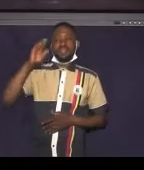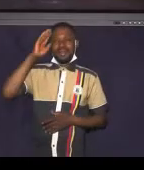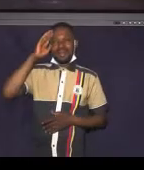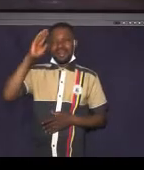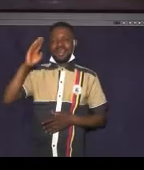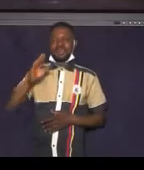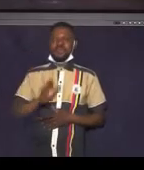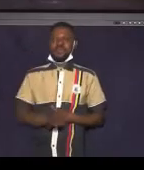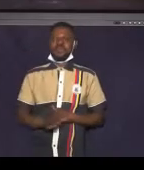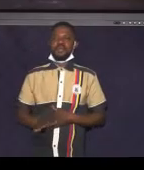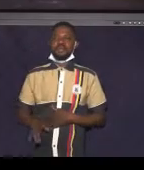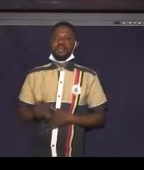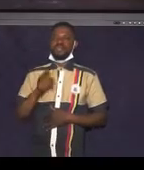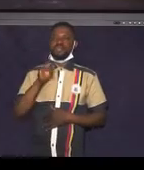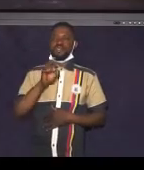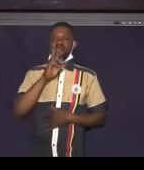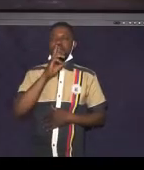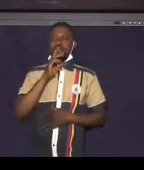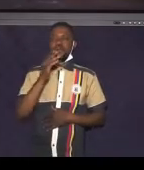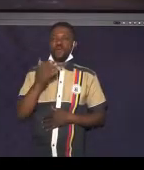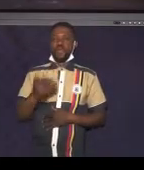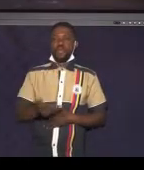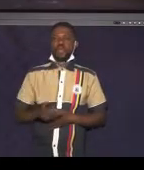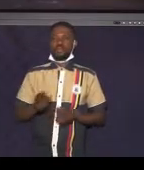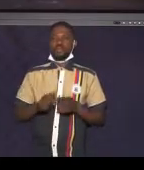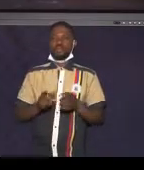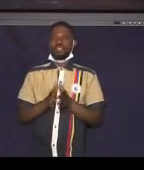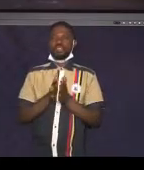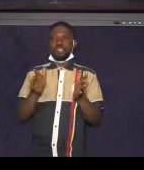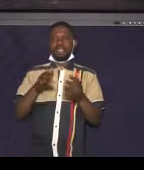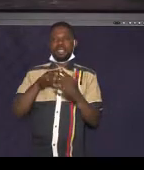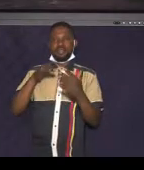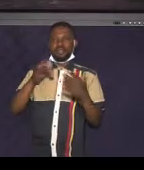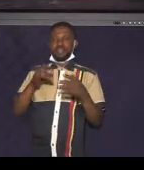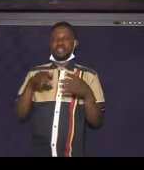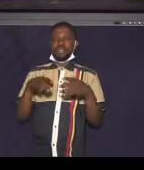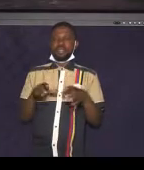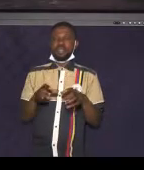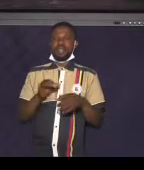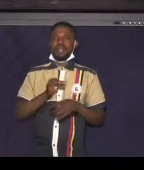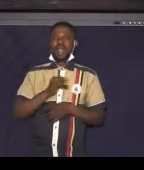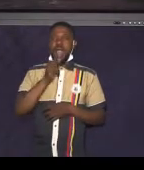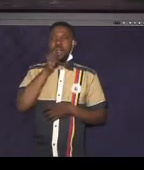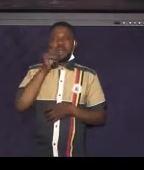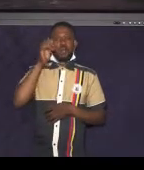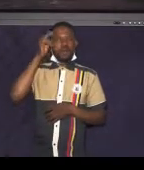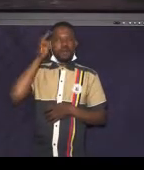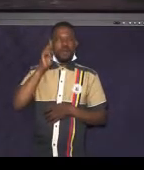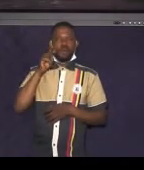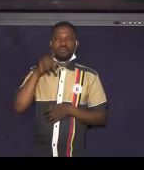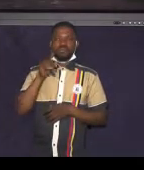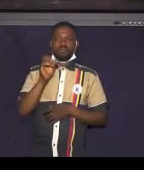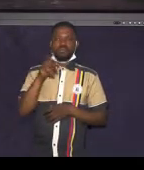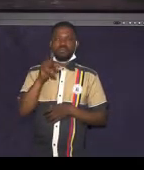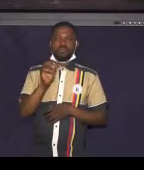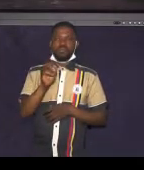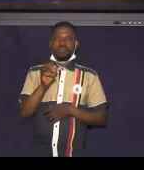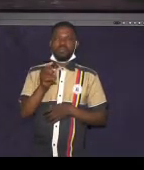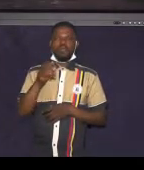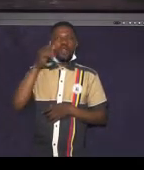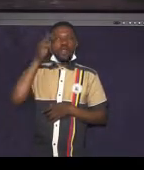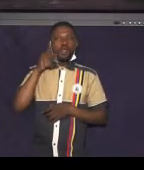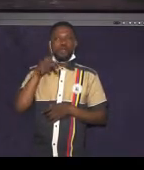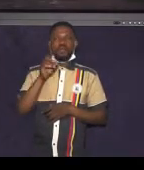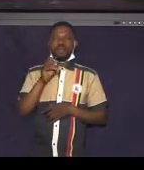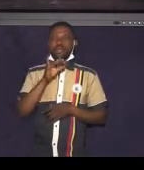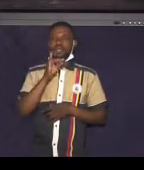Hello pupils, you are welcome to General Studies class. I am Uncle Popo. Uncle